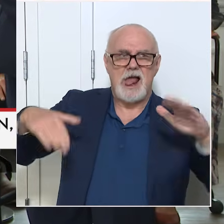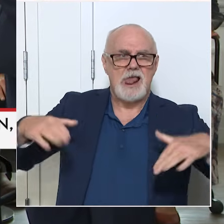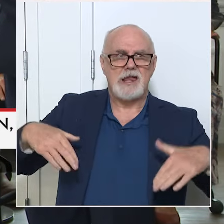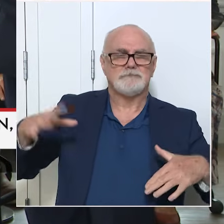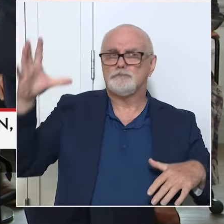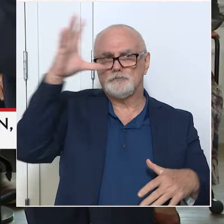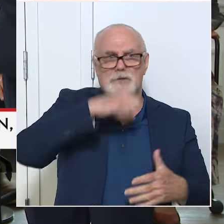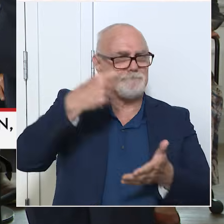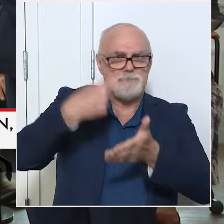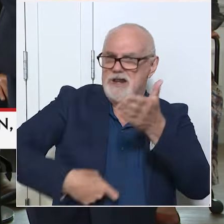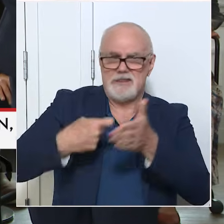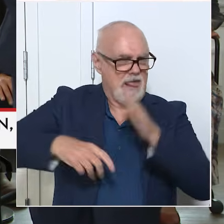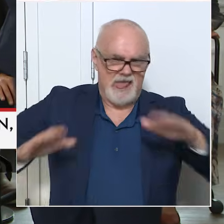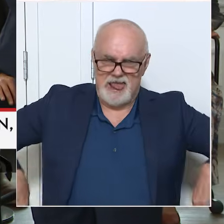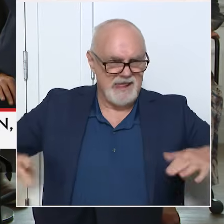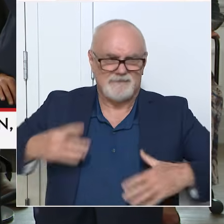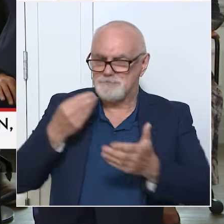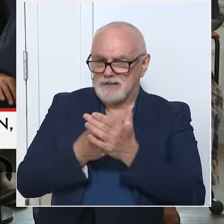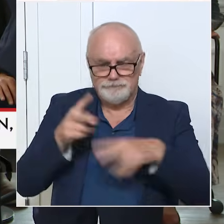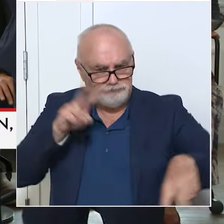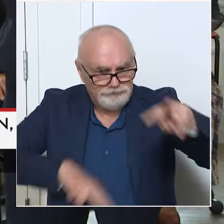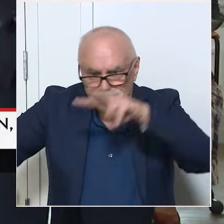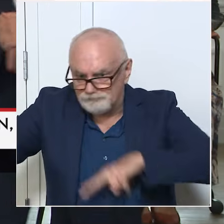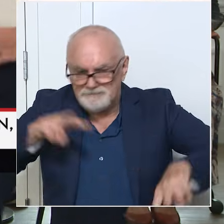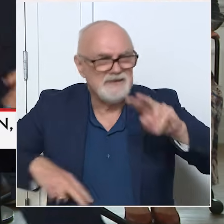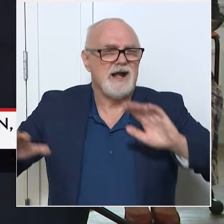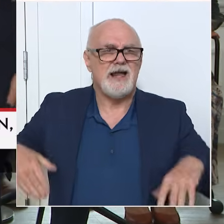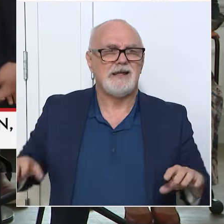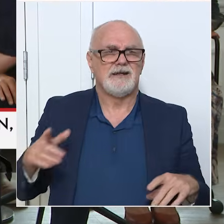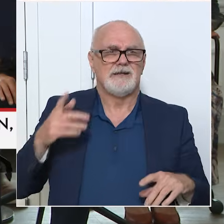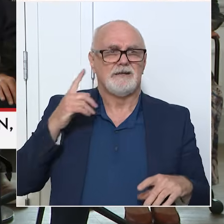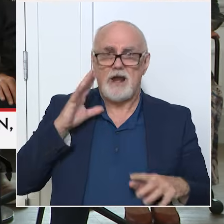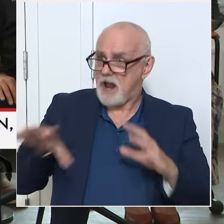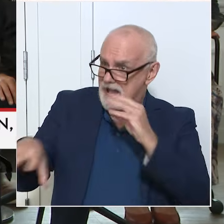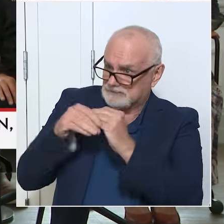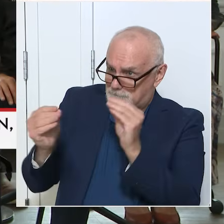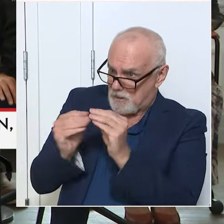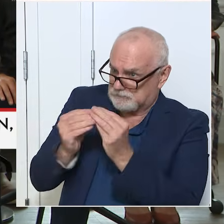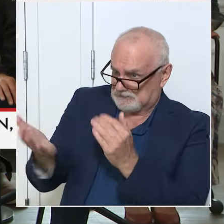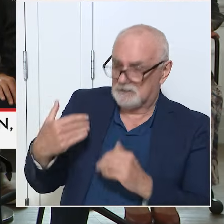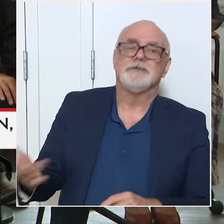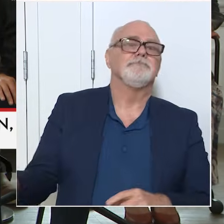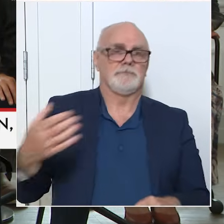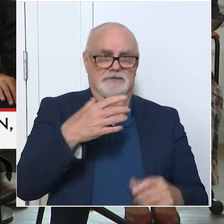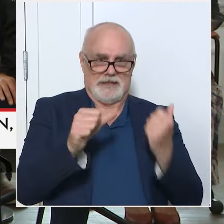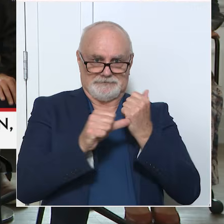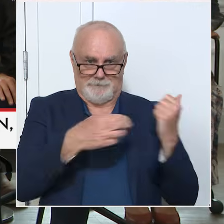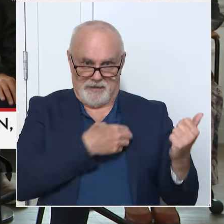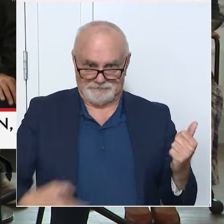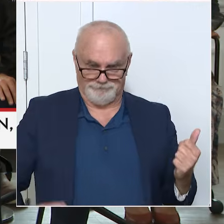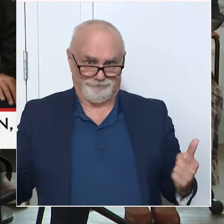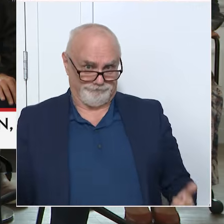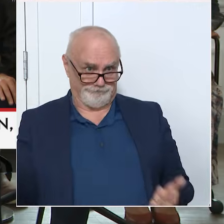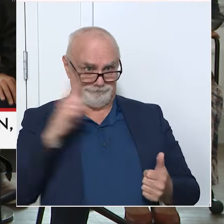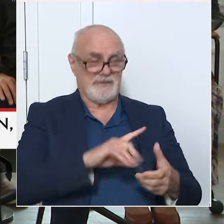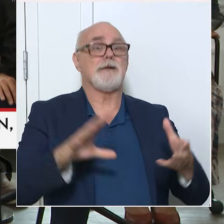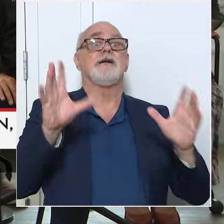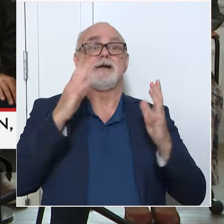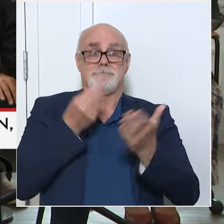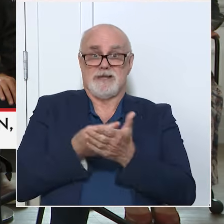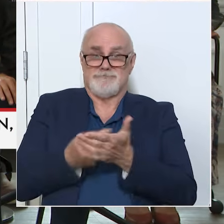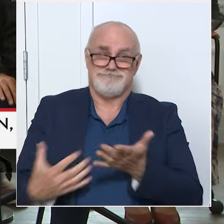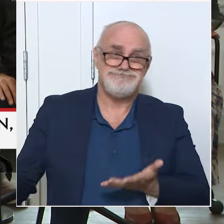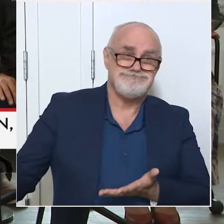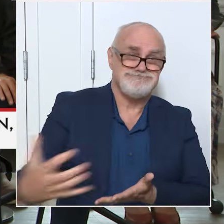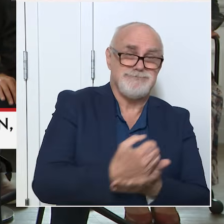we'll continue to build that out. You have anything else to say about that? So the revenue projections really depend on how many events we